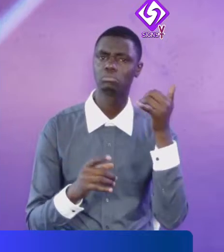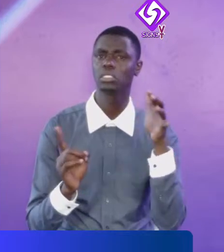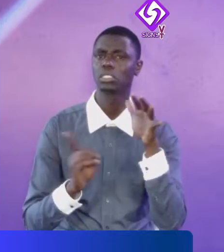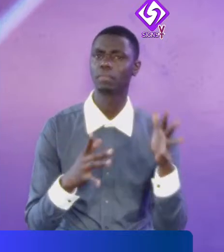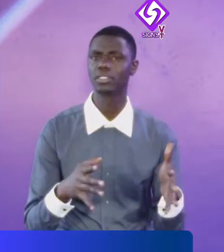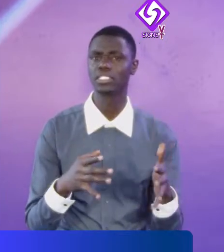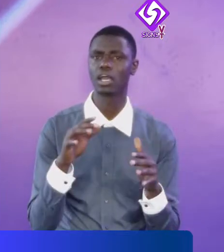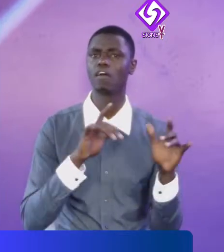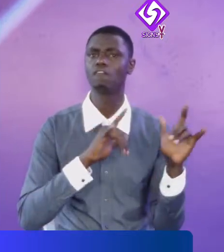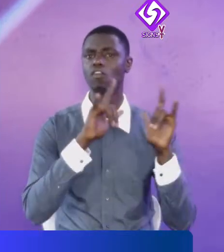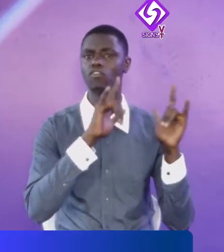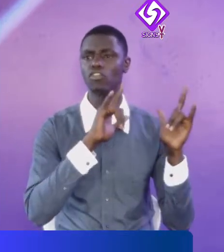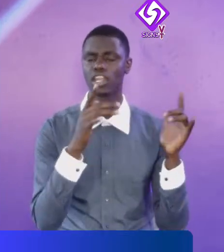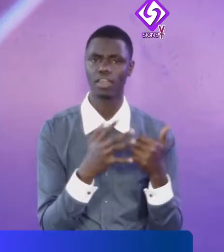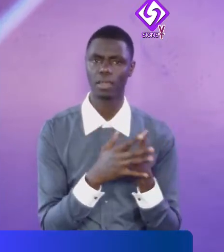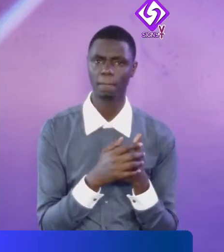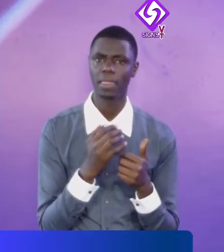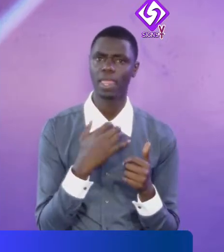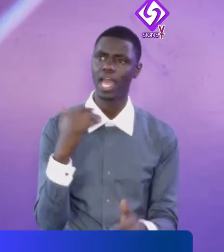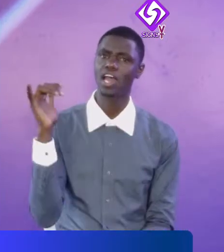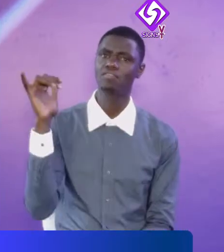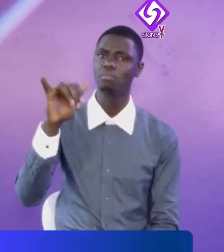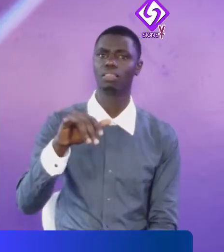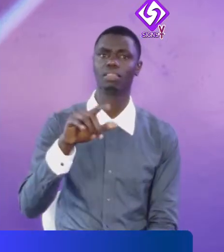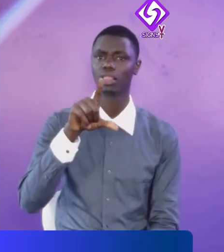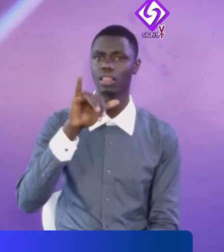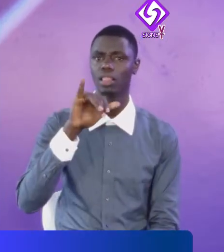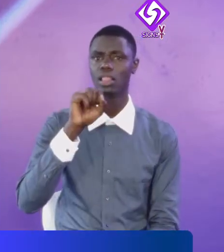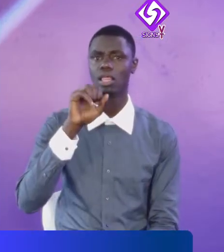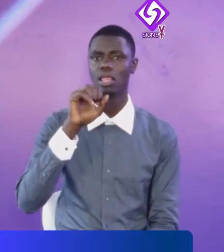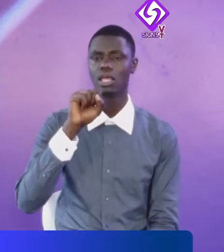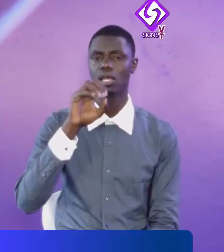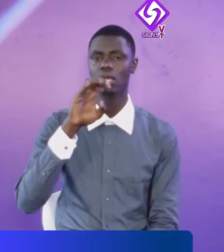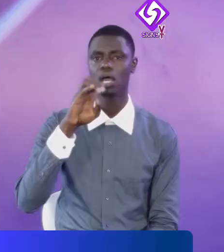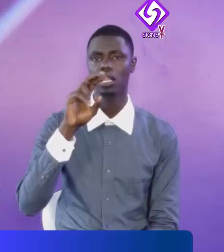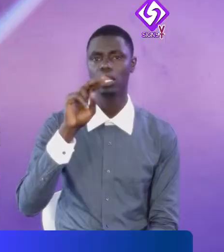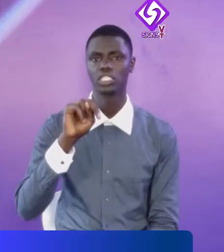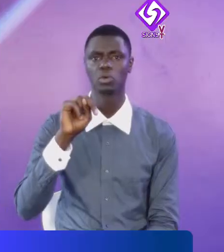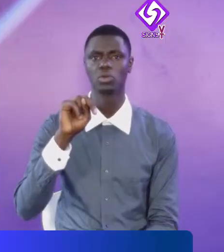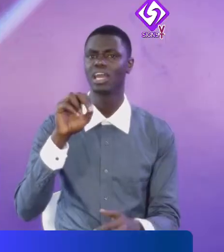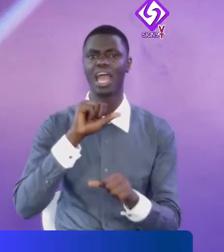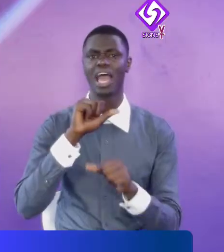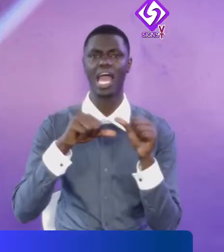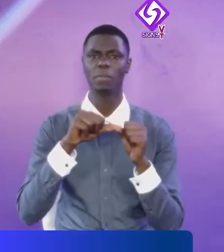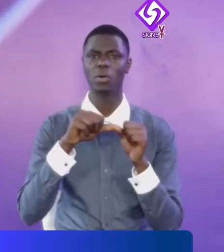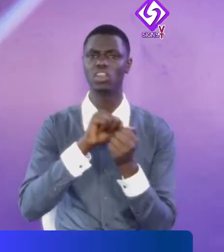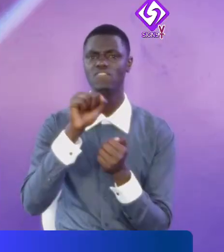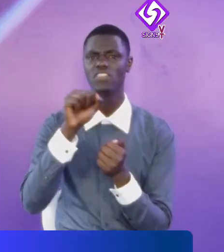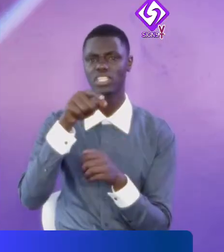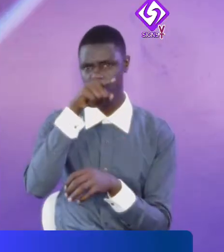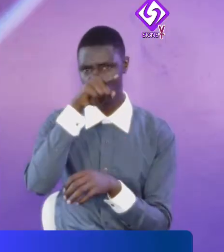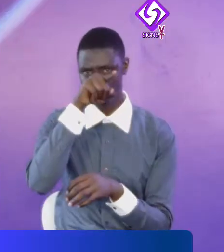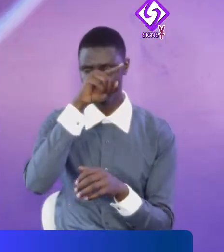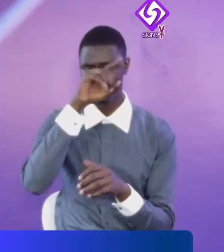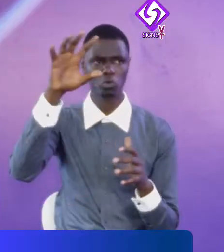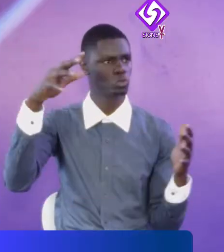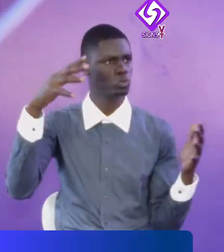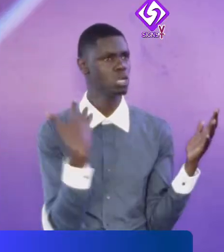them, there's a plane leaving Lisbon, landing in Angola. Just around 15 Wazungus in